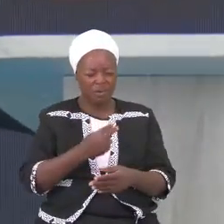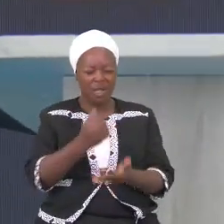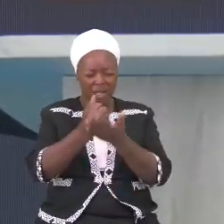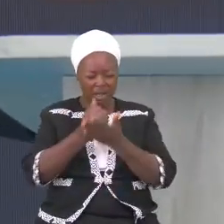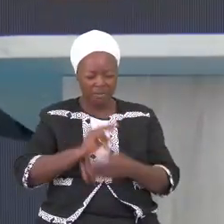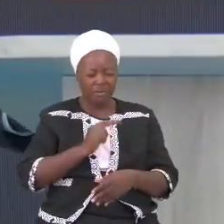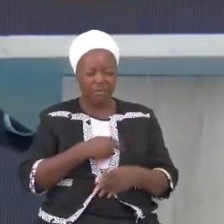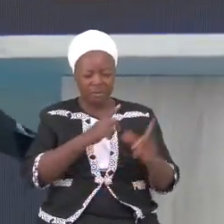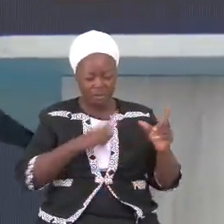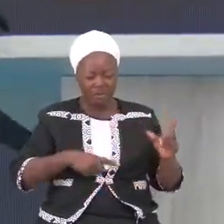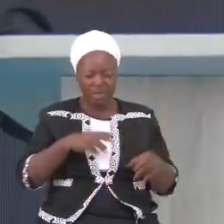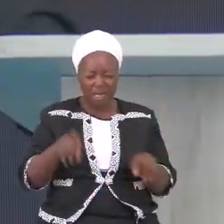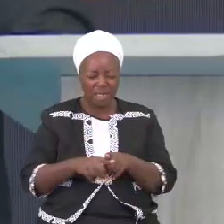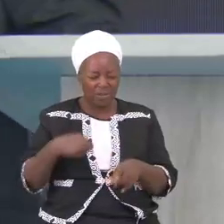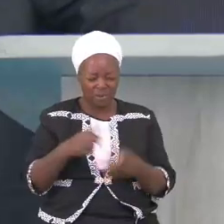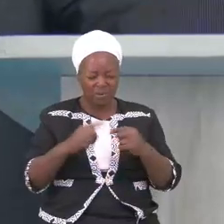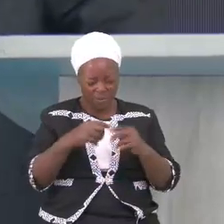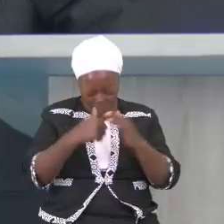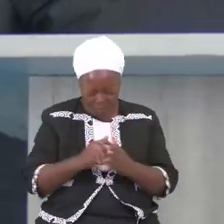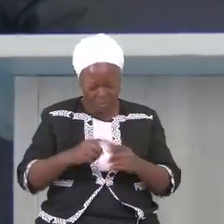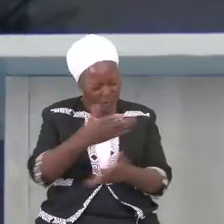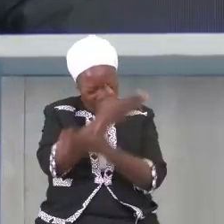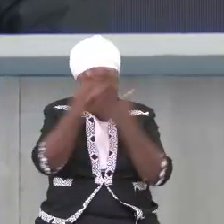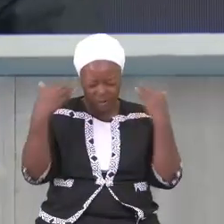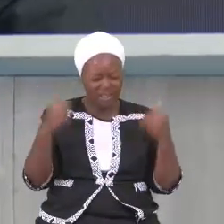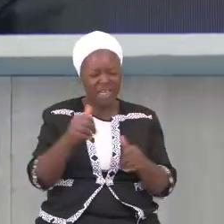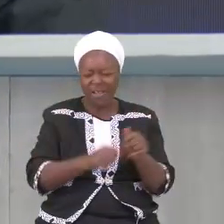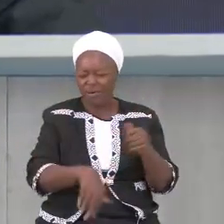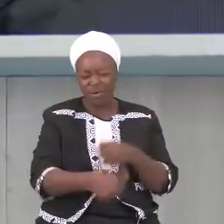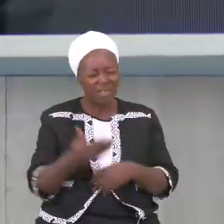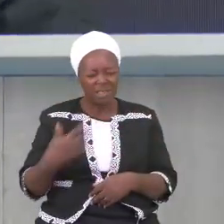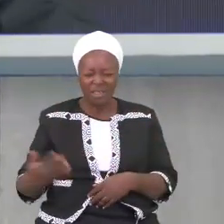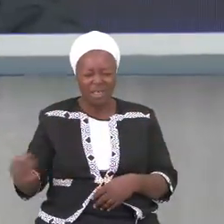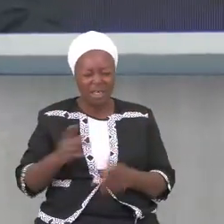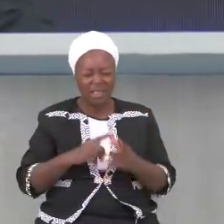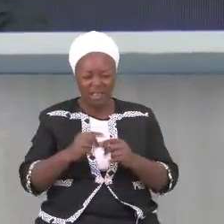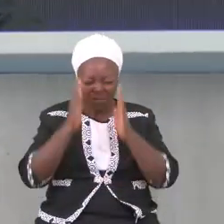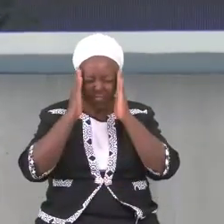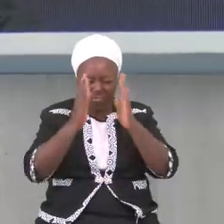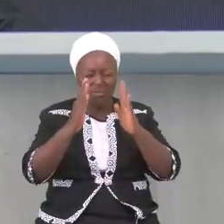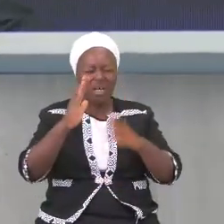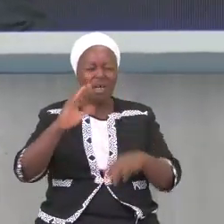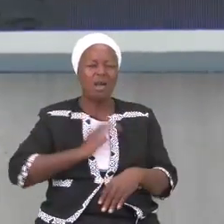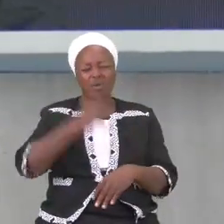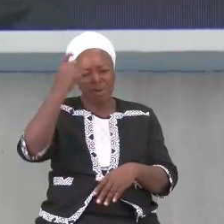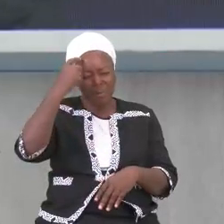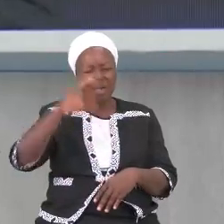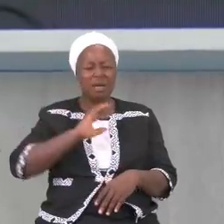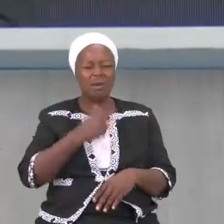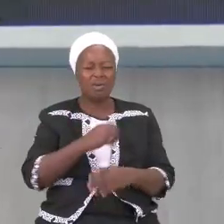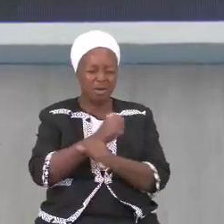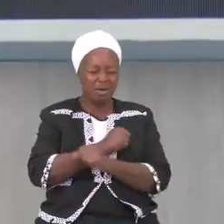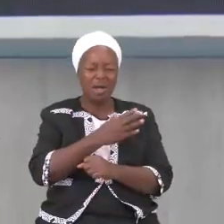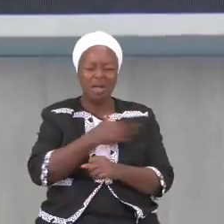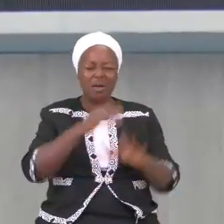every other thing and to set our focus, our mind, our love, our passion upon you,